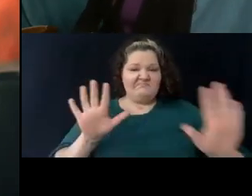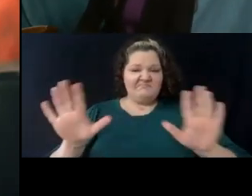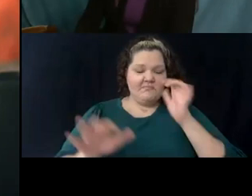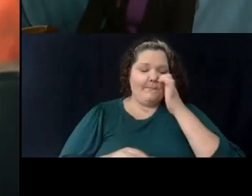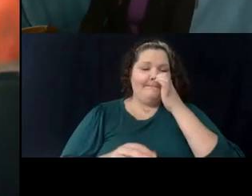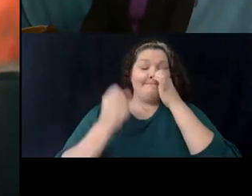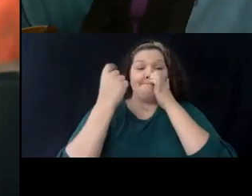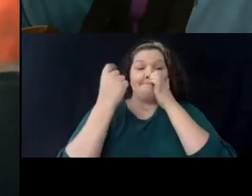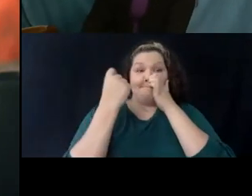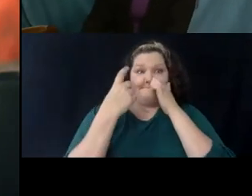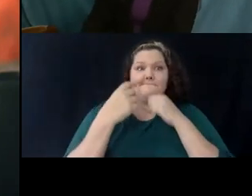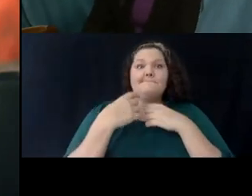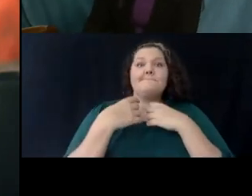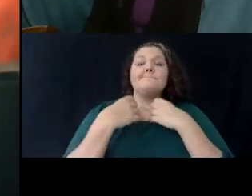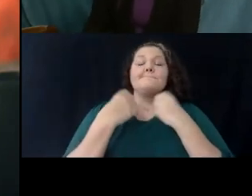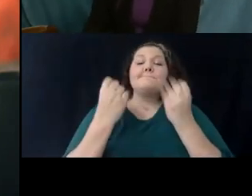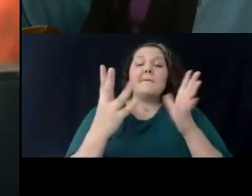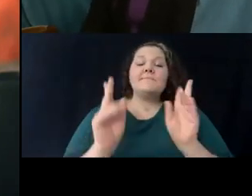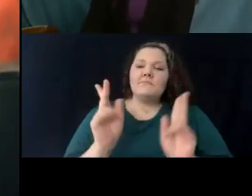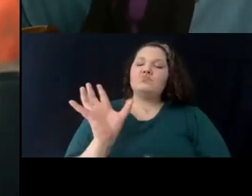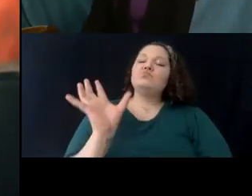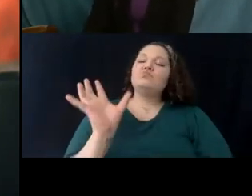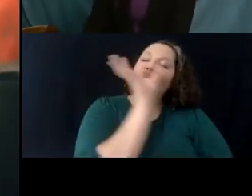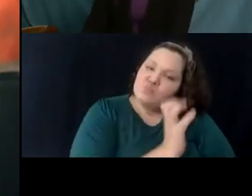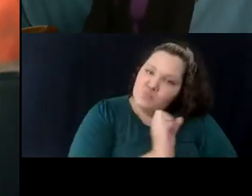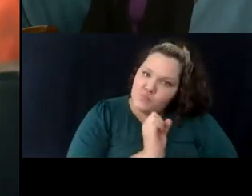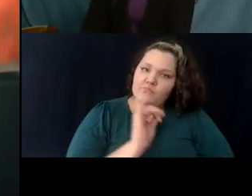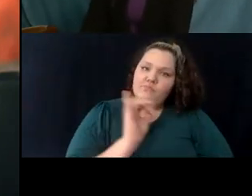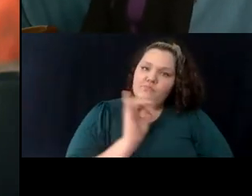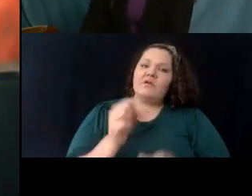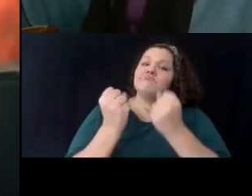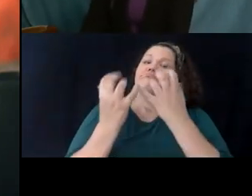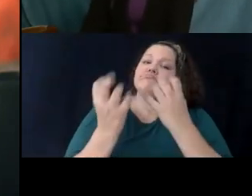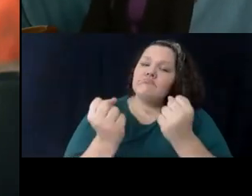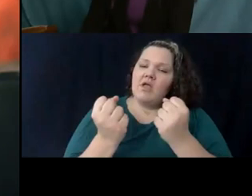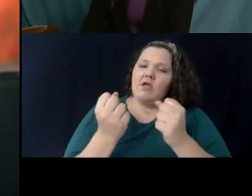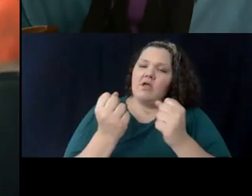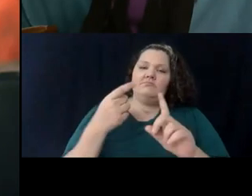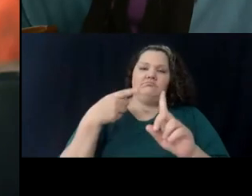auditory distraction and it's easier for them to access. So captioning isn't always the way.